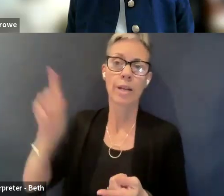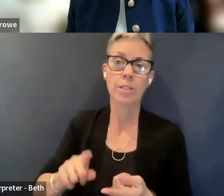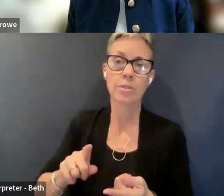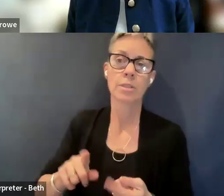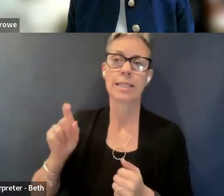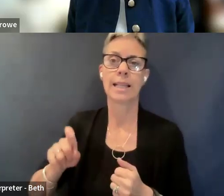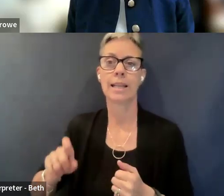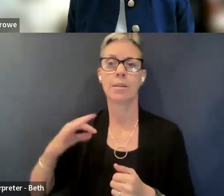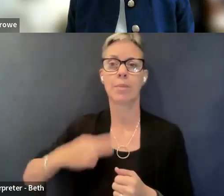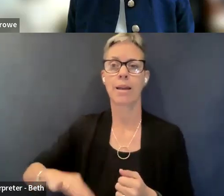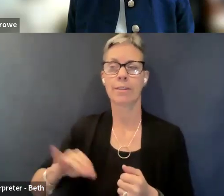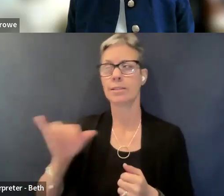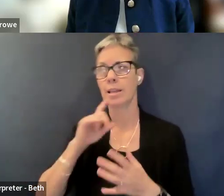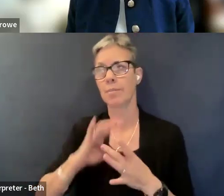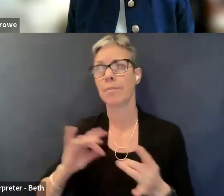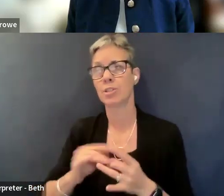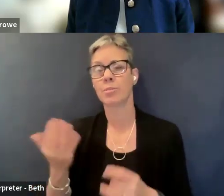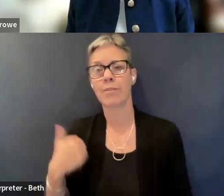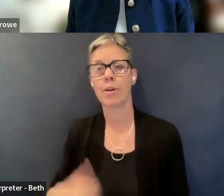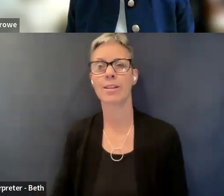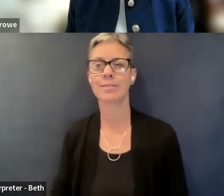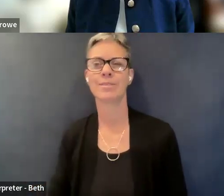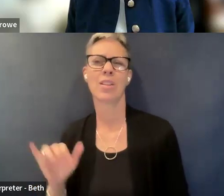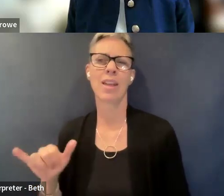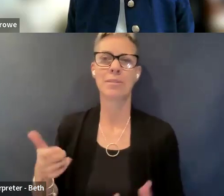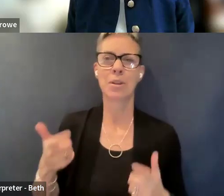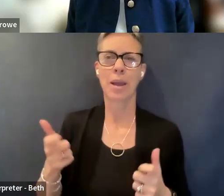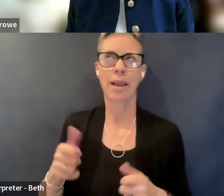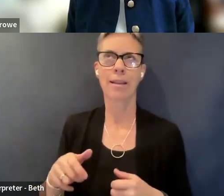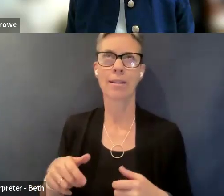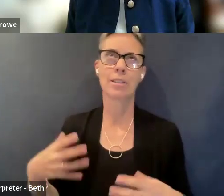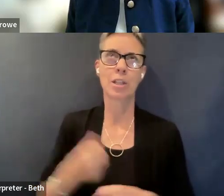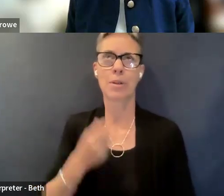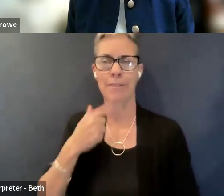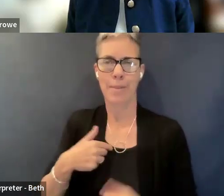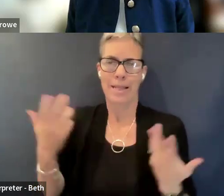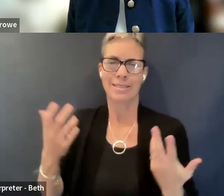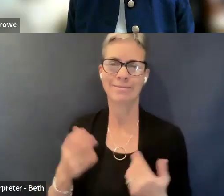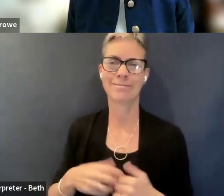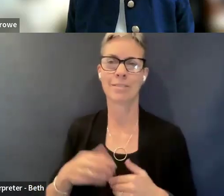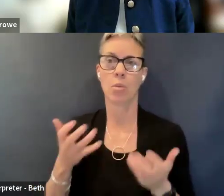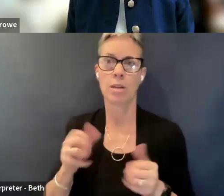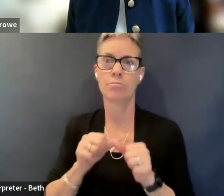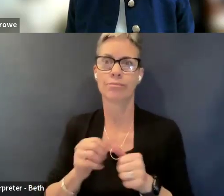benefits like were mentioned earlier. So that was kind of quick on my part to keep things moving, but.